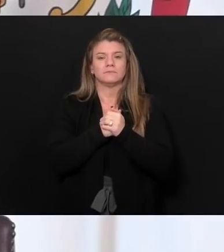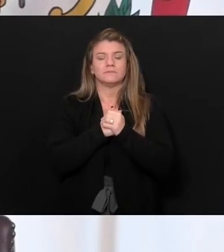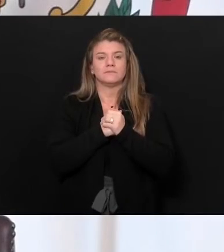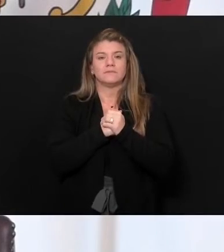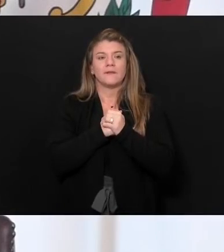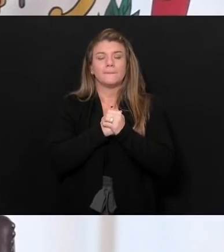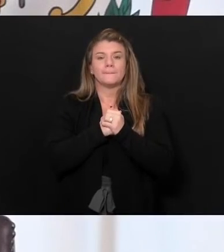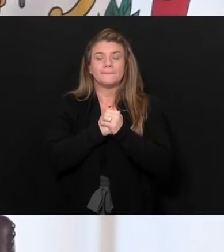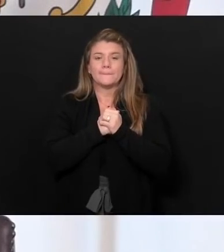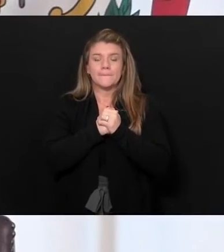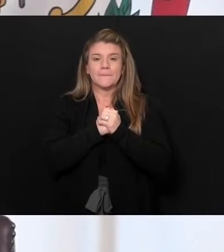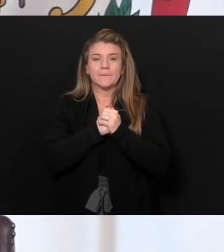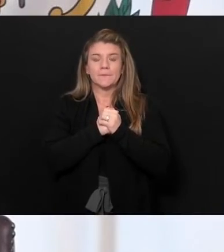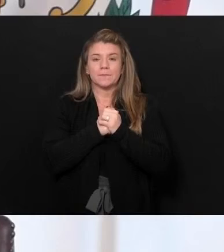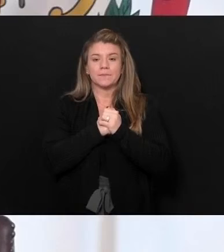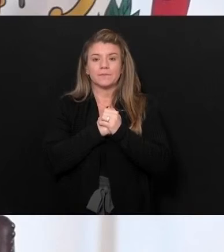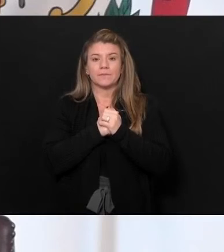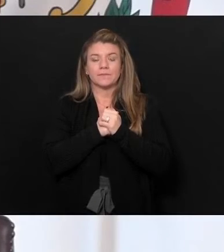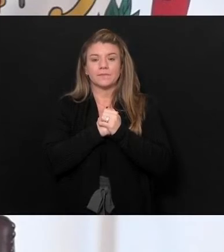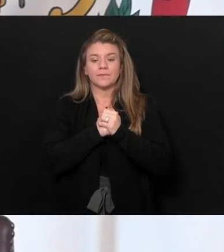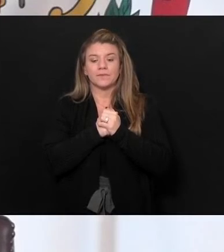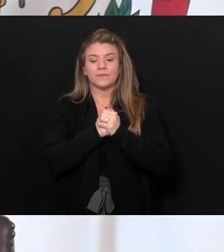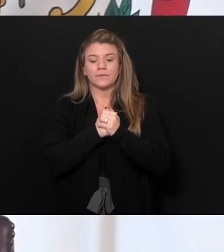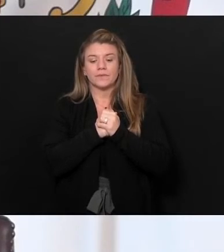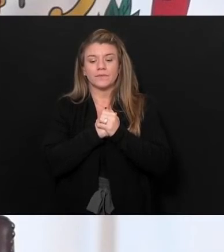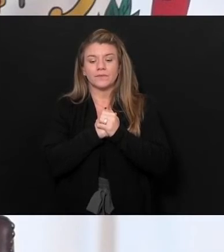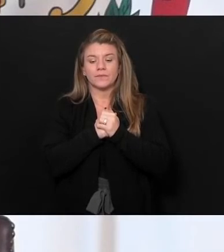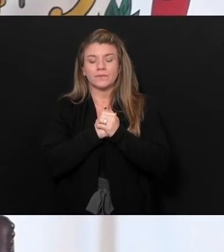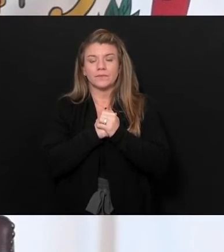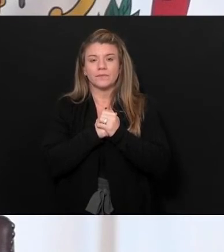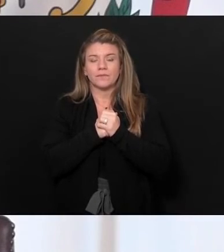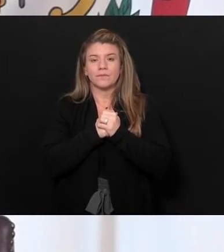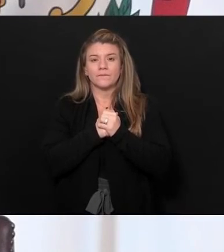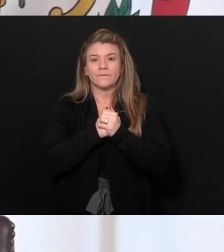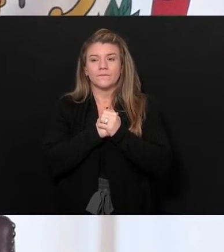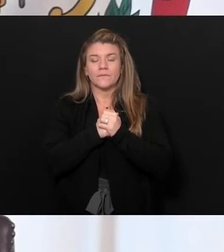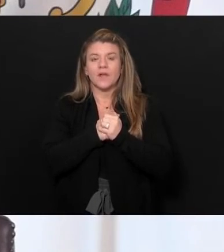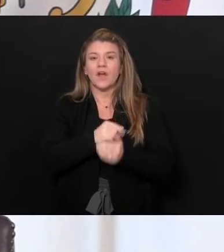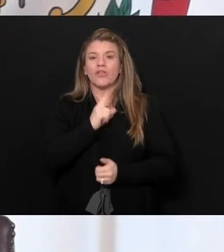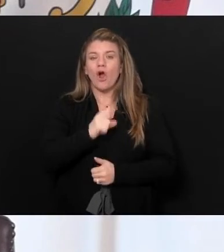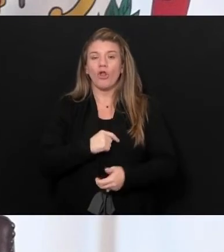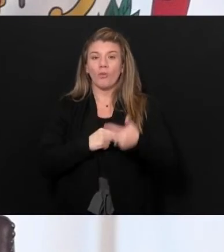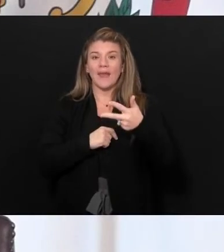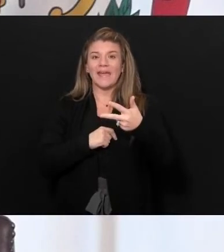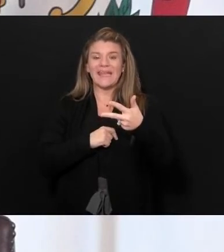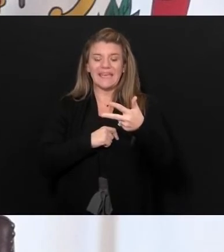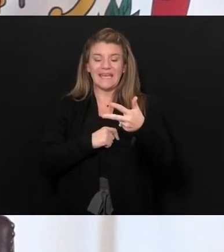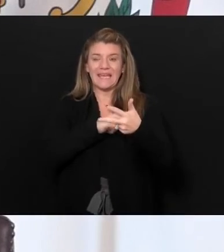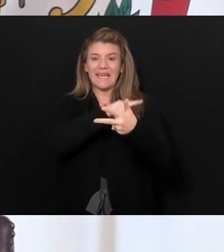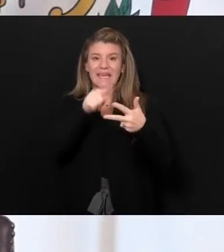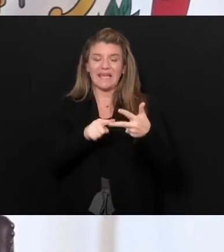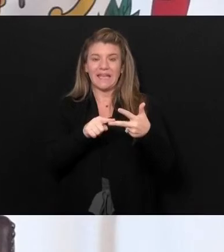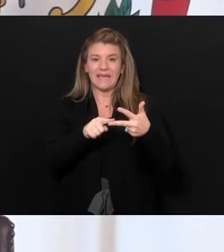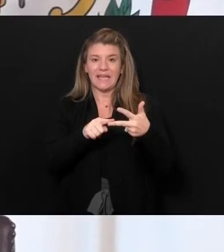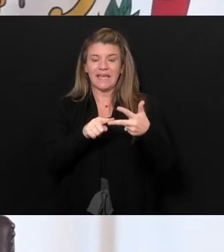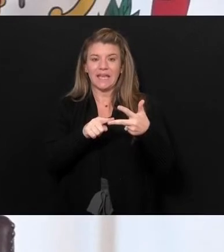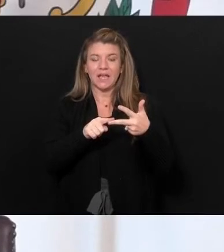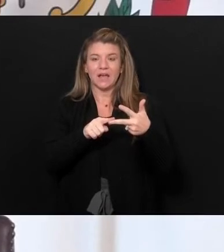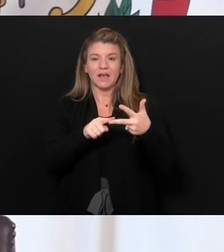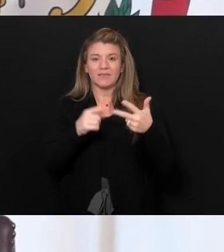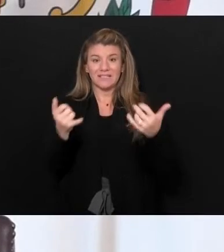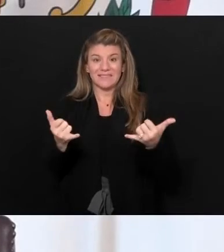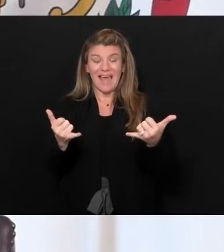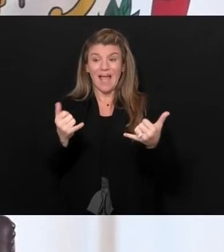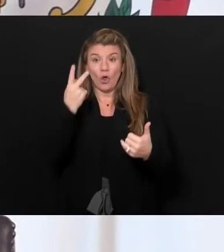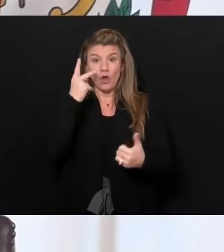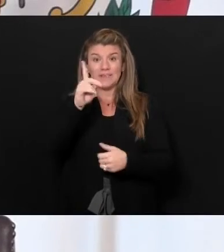There are 3 super main points of where we are today on December the